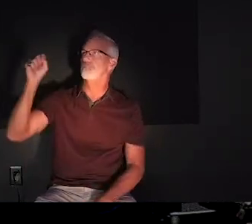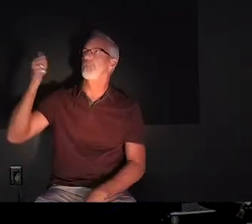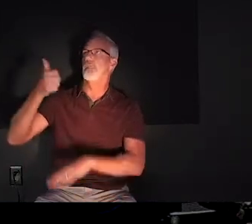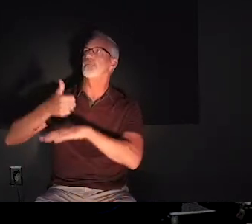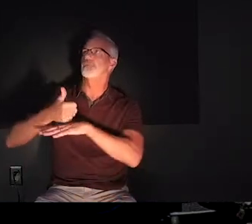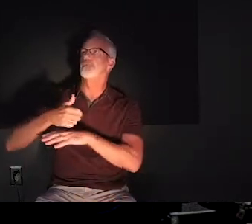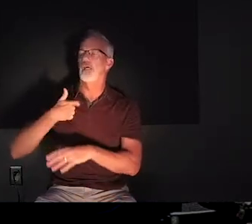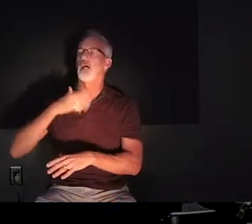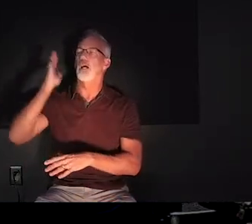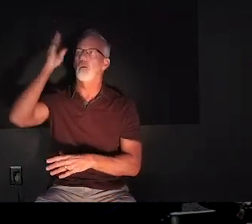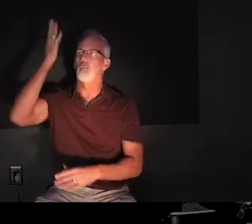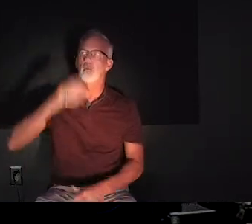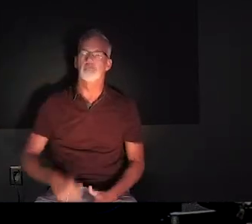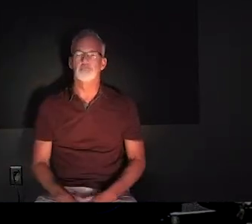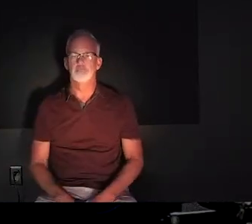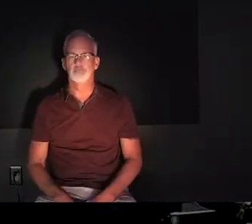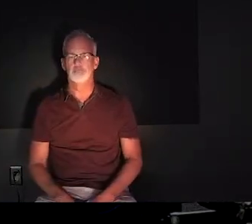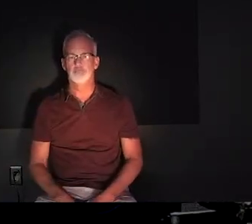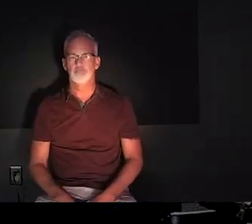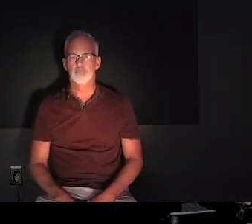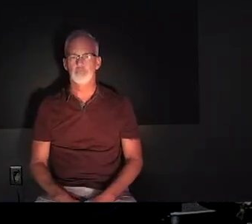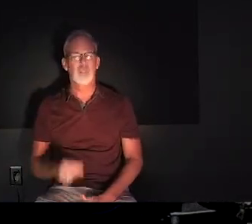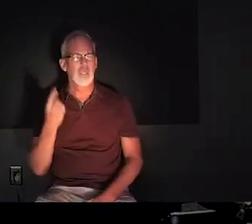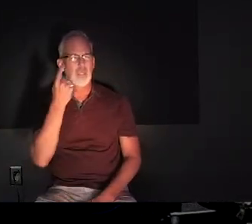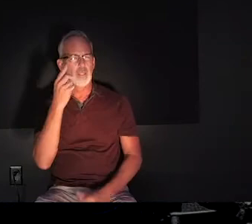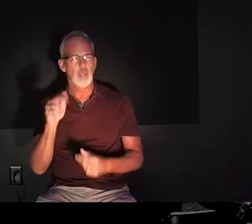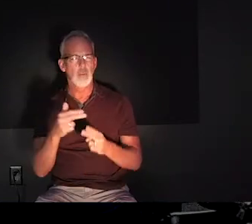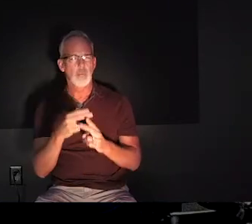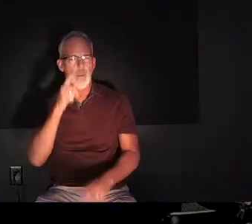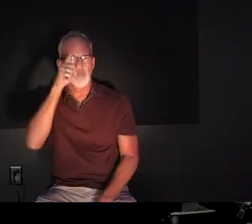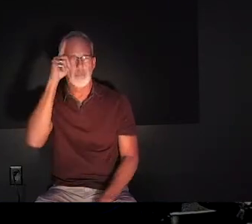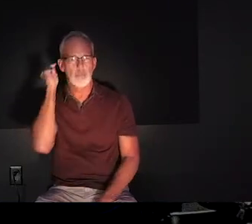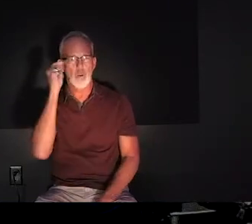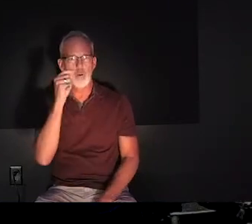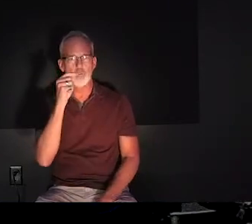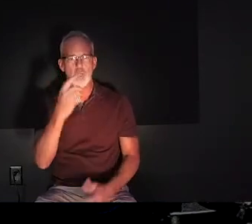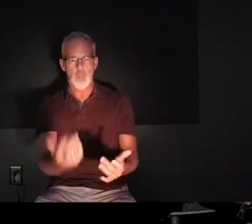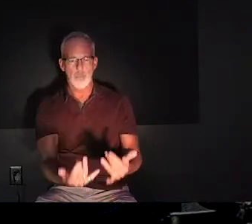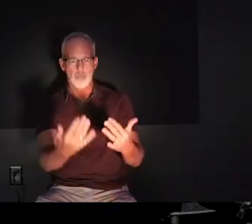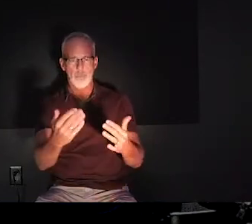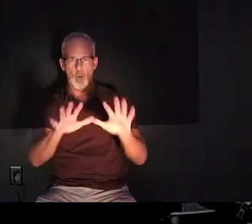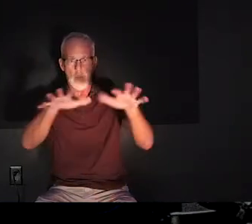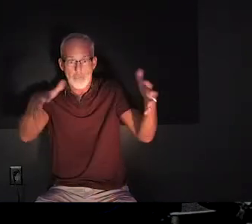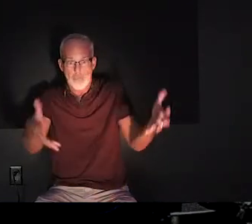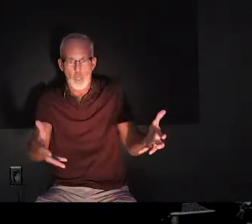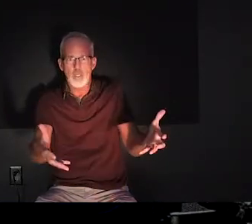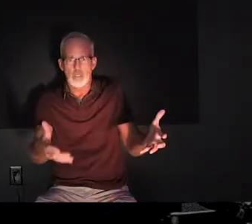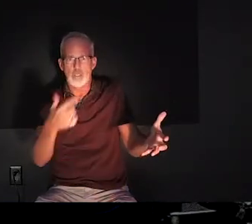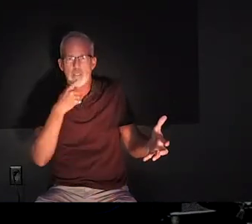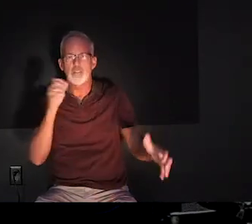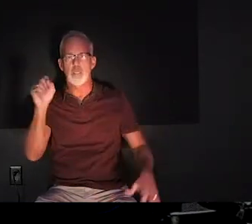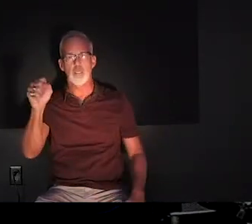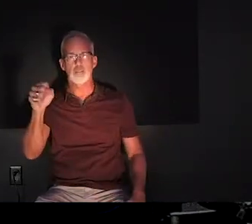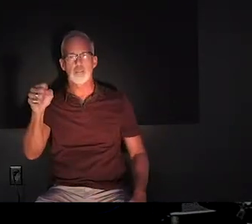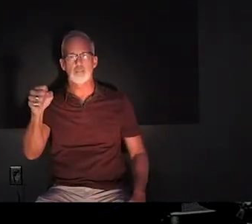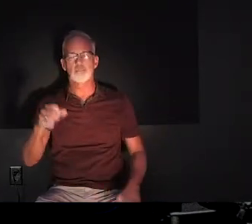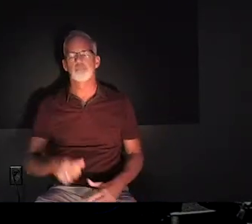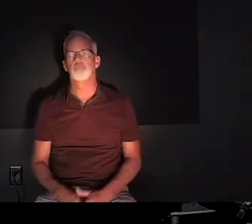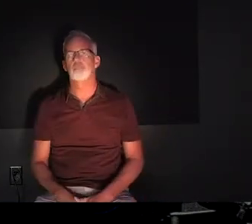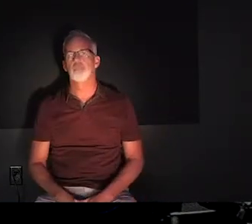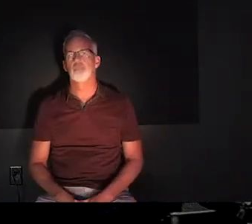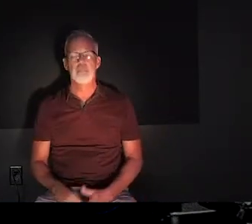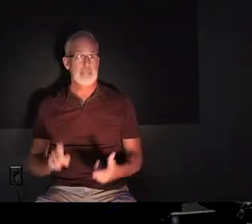yes on our table, I think about Moses at the burning bush. Moses put the yes on the table. When I think